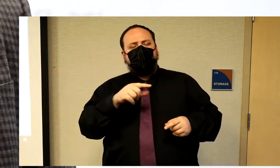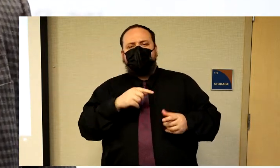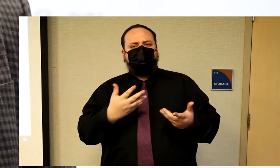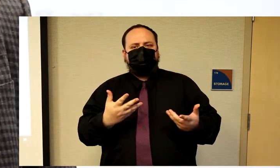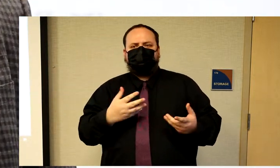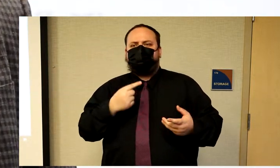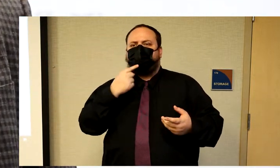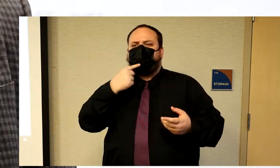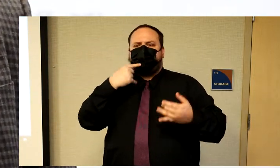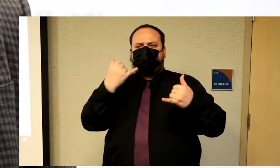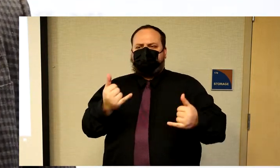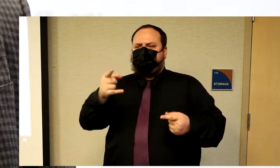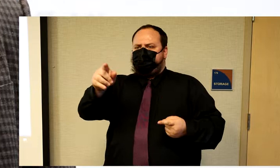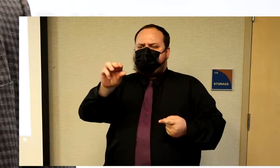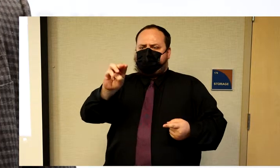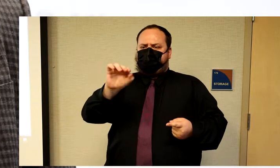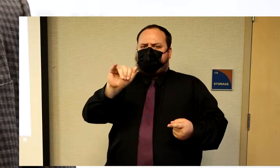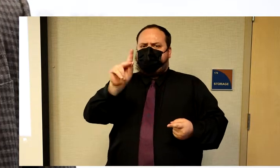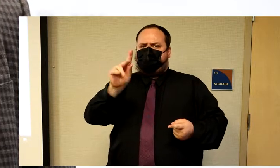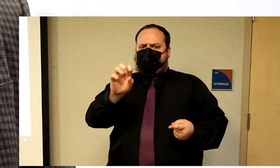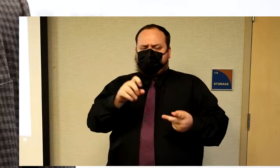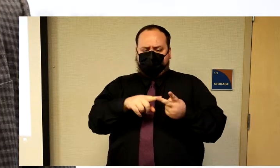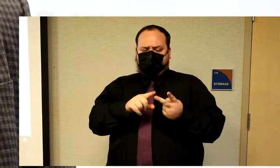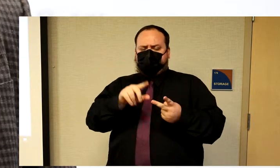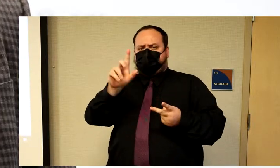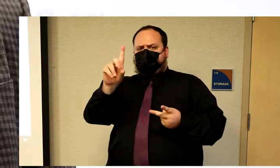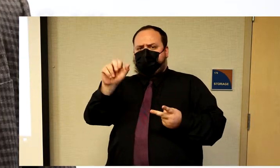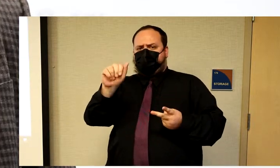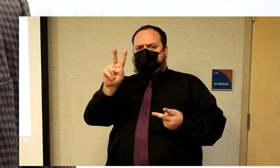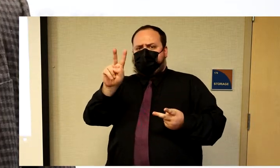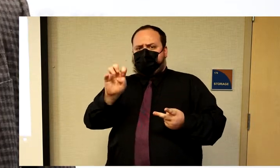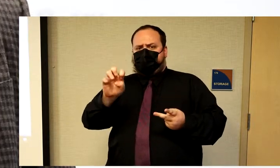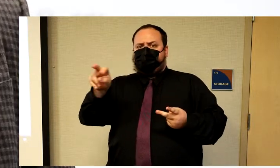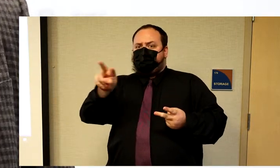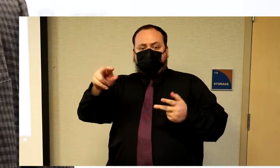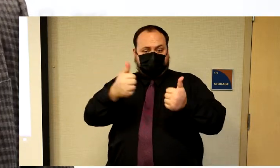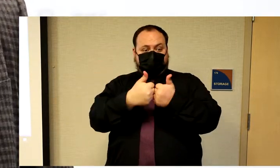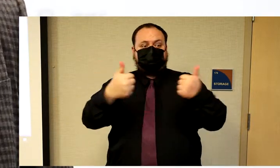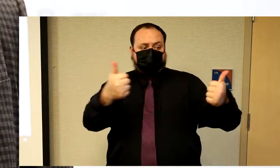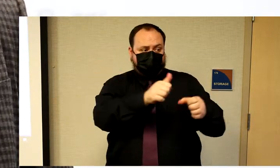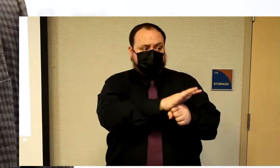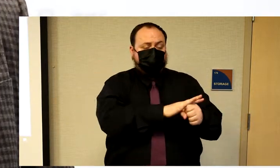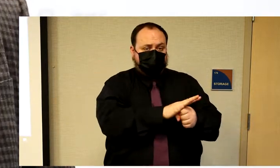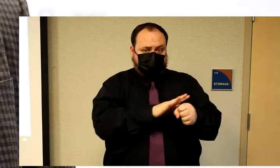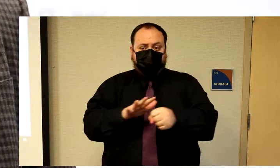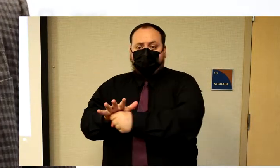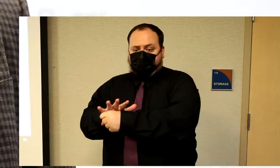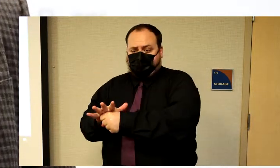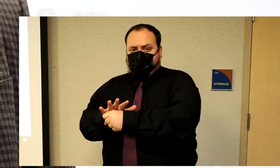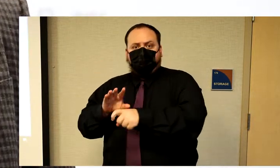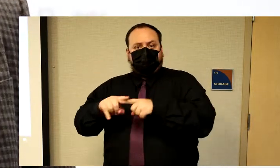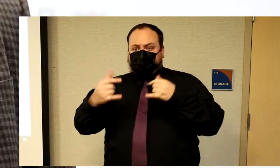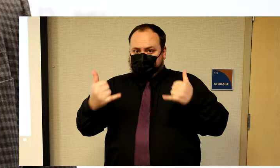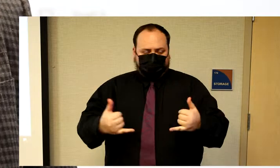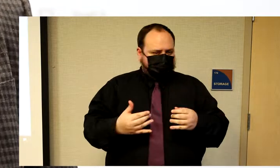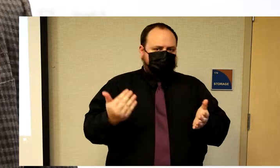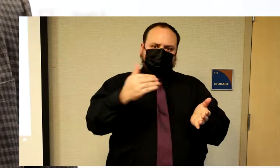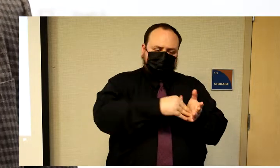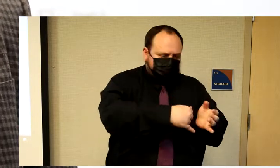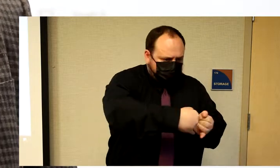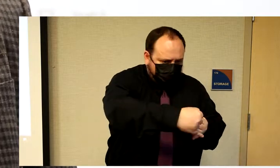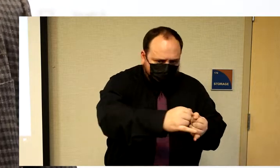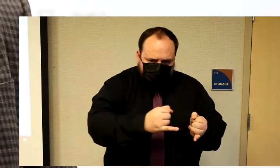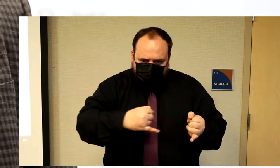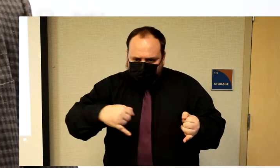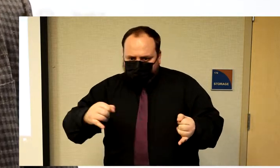Dave, right now they're in separate zones, but once we redraw the lines, they find themselves both in the same zone. Dave's up in 22, Mike's